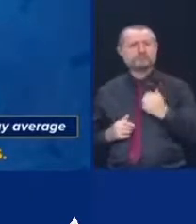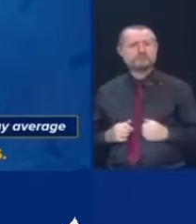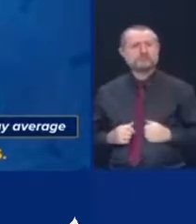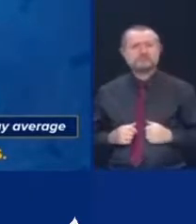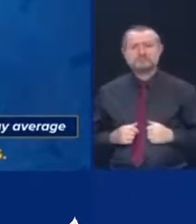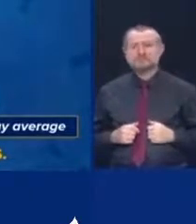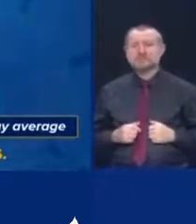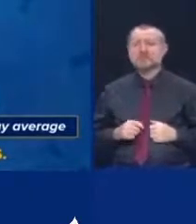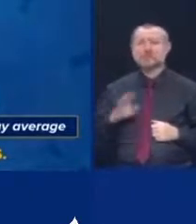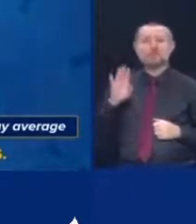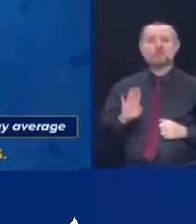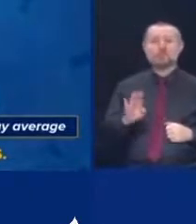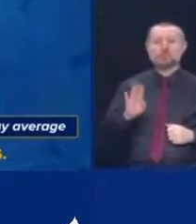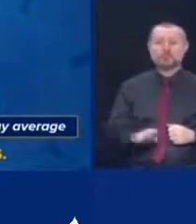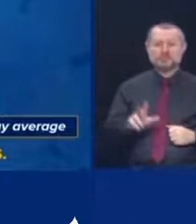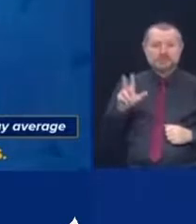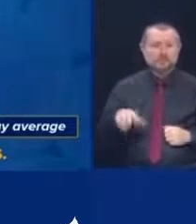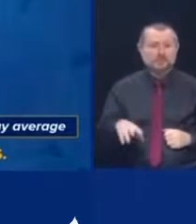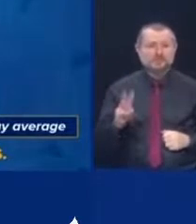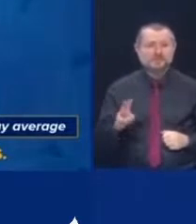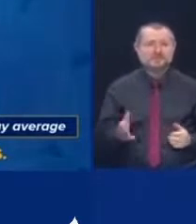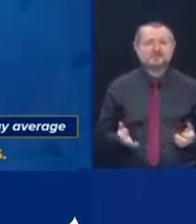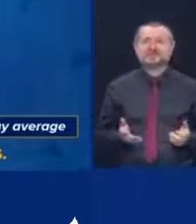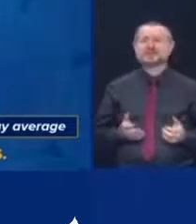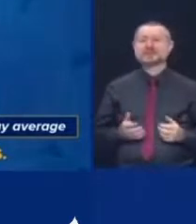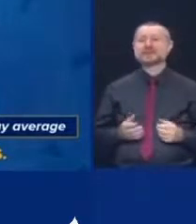Brooklyn, 3.6. And then you have Staten Island.